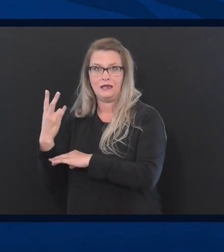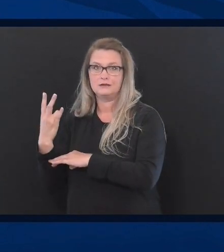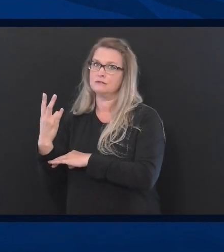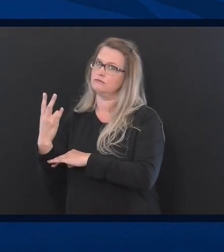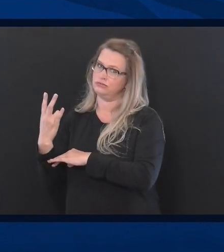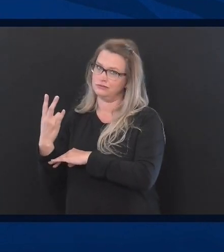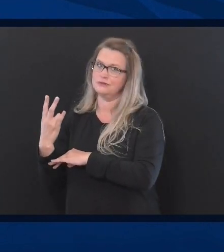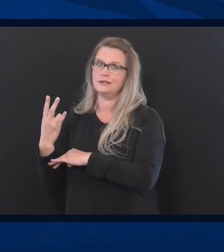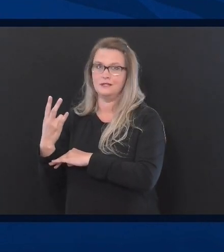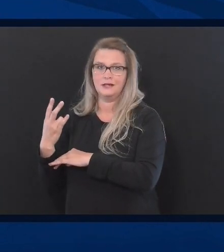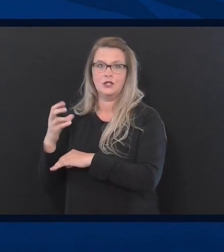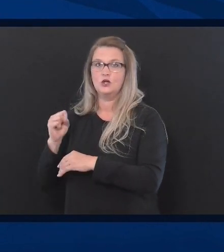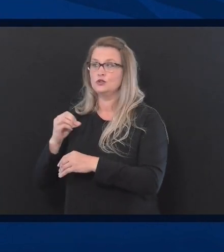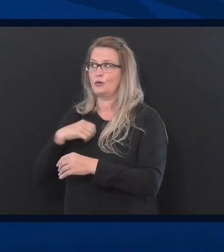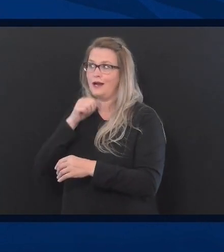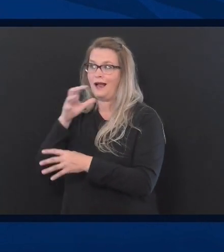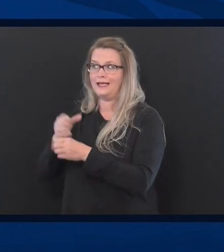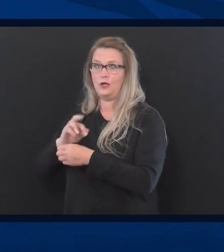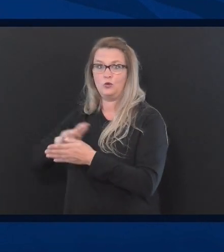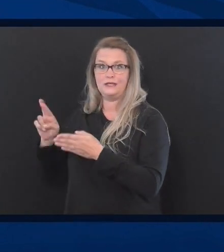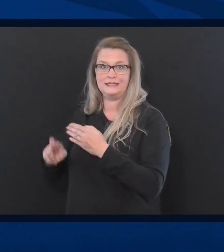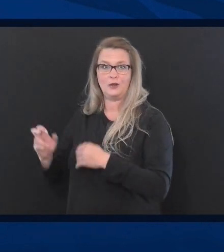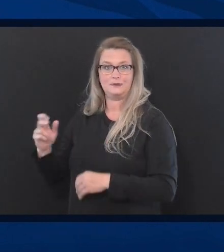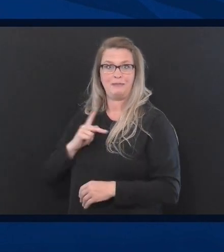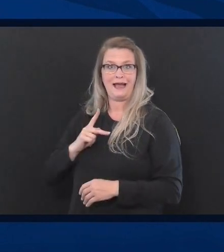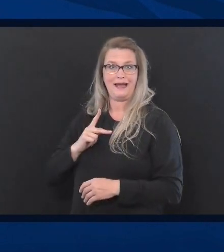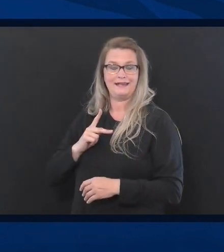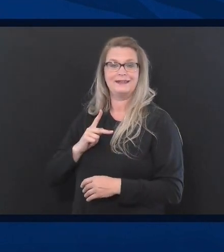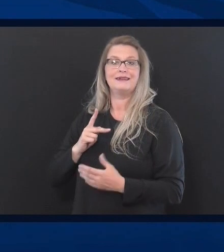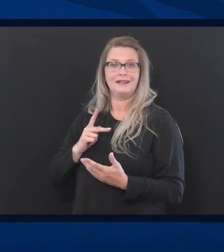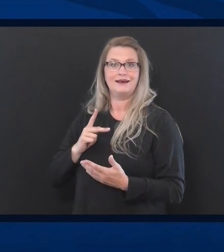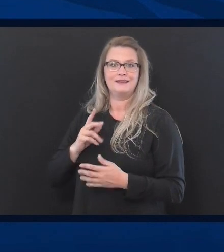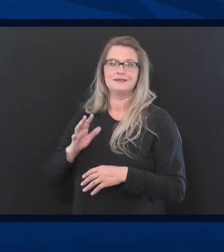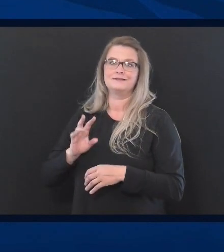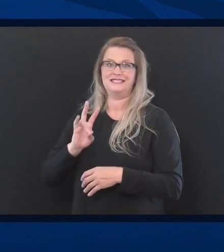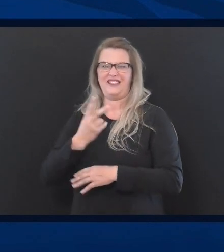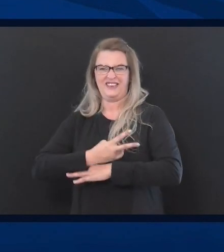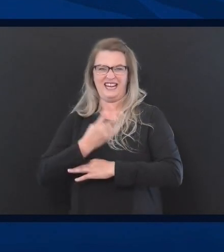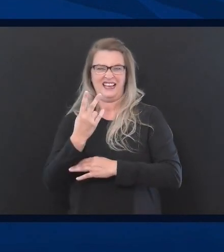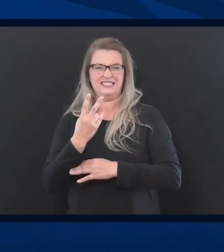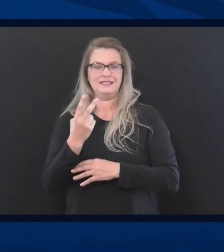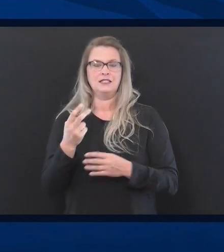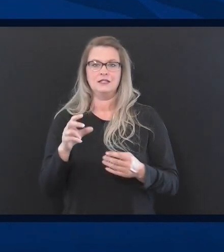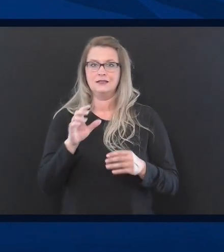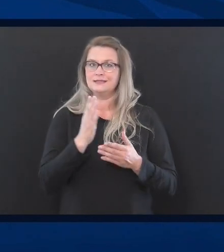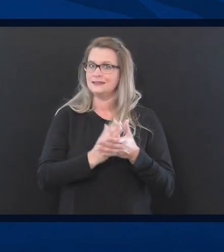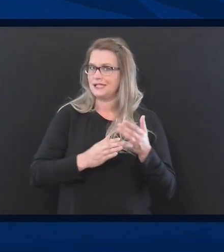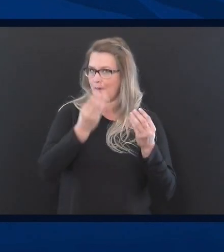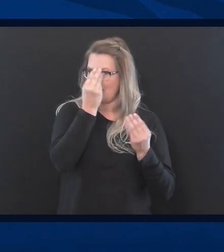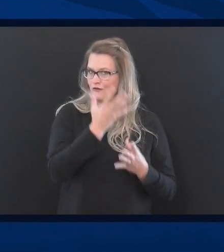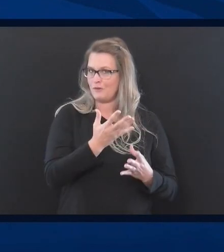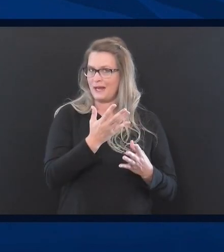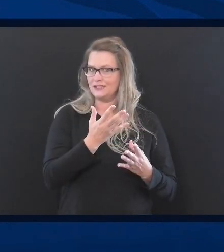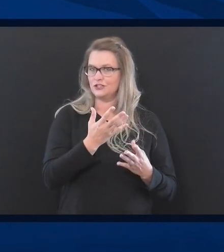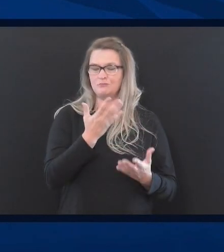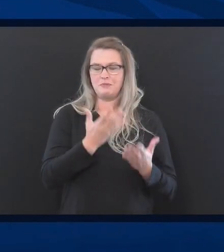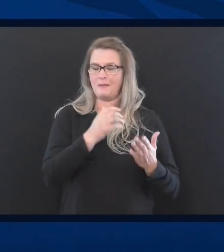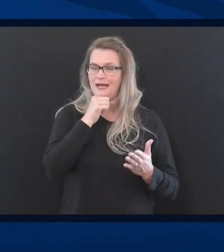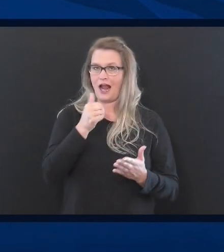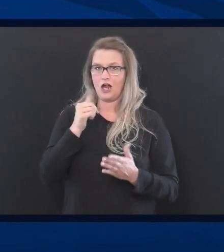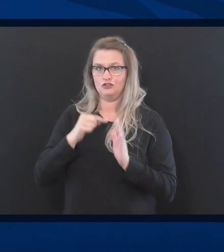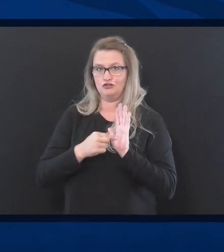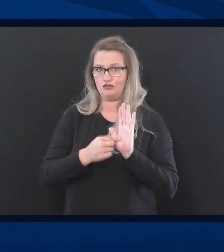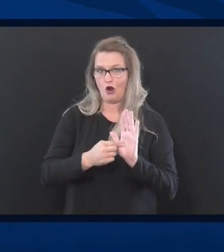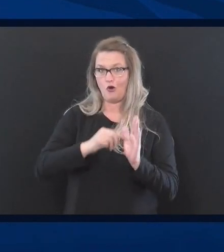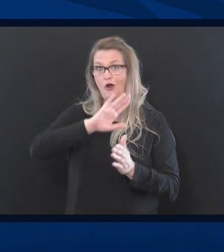some of the results back. So the data that you'll see on a certain day may not just reflect the results that